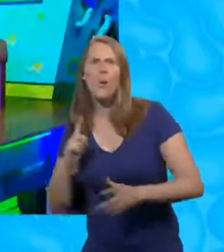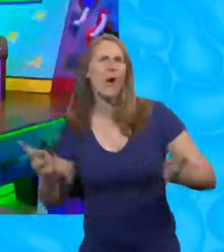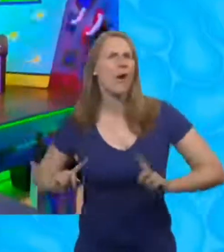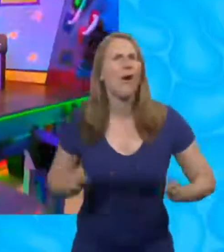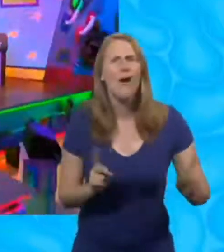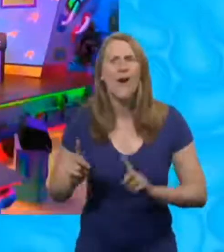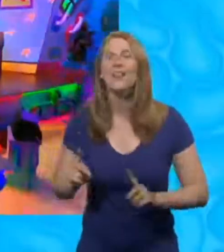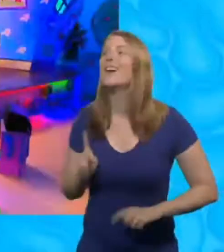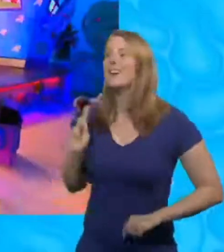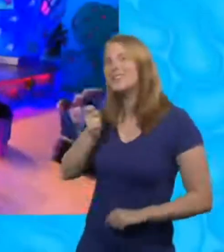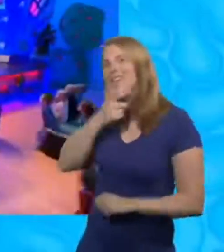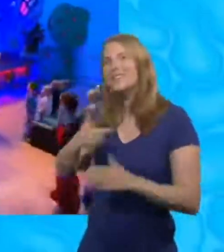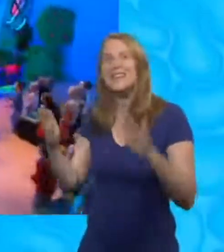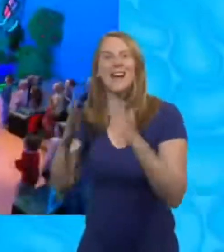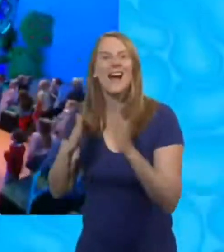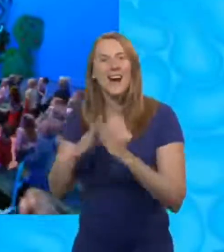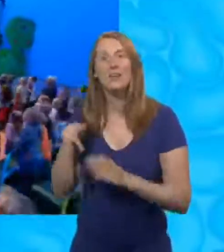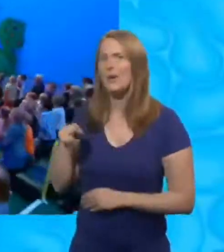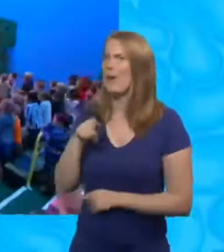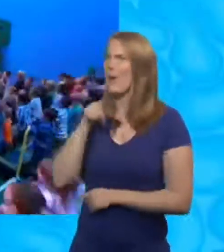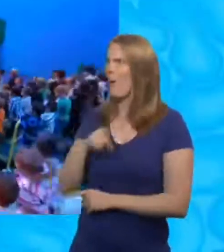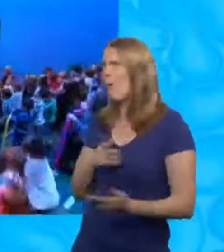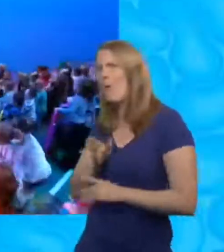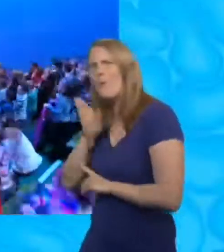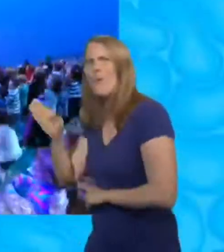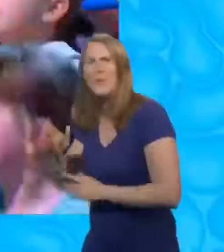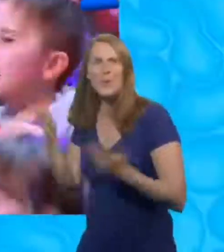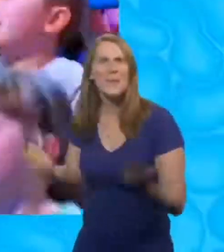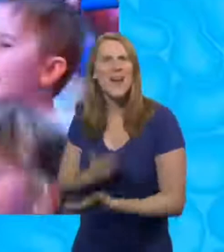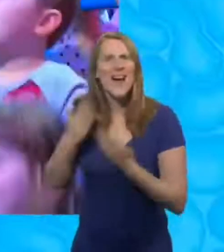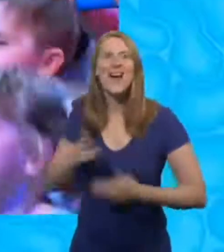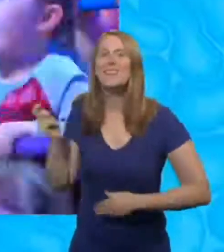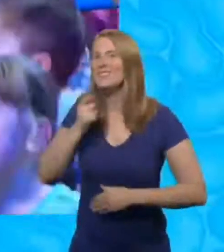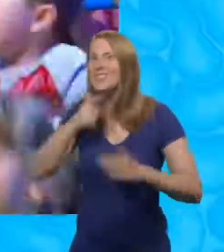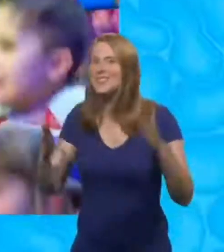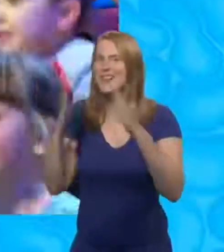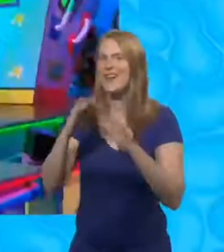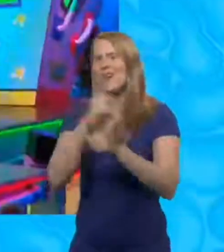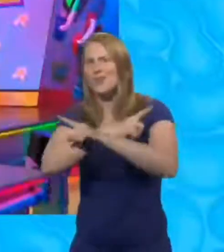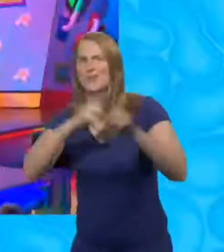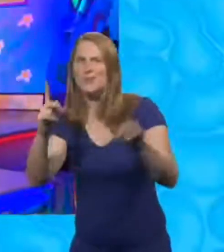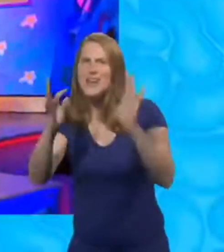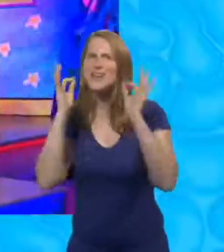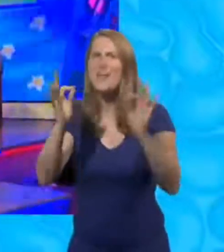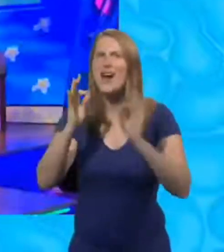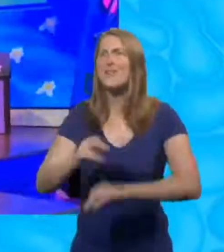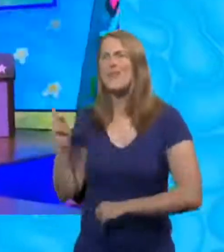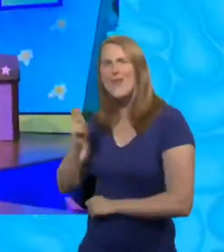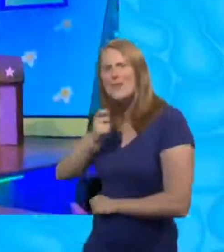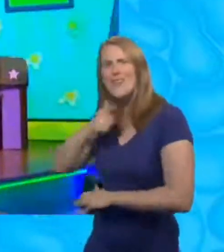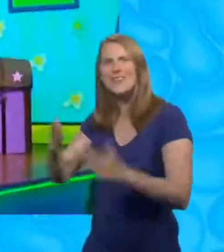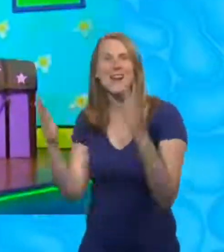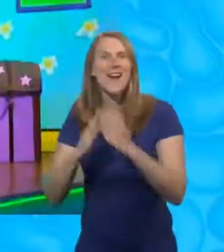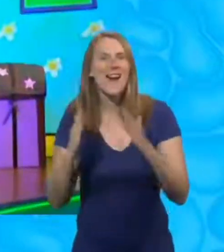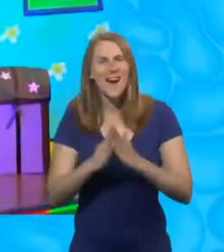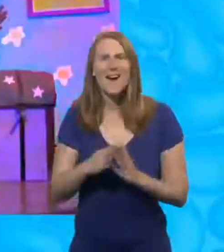The Justin's house, it's the place you want to play in. Justin's house. You're my special guest today. Justin's house. It's the place